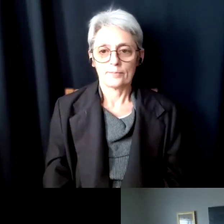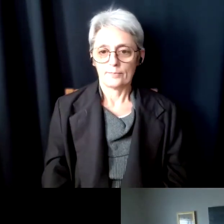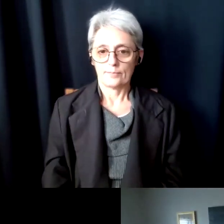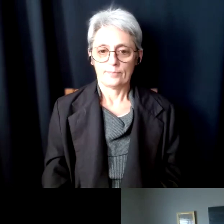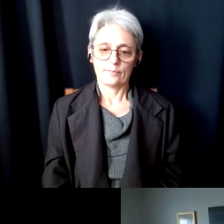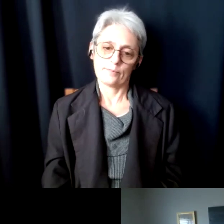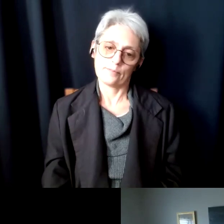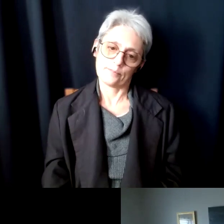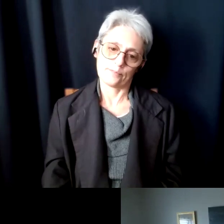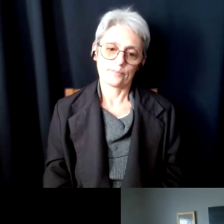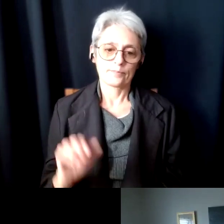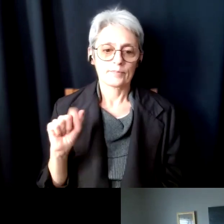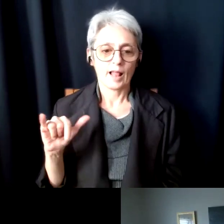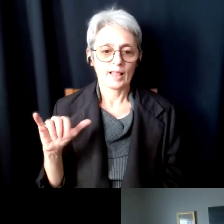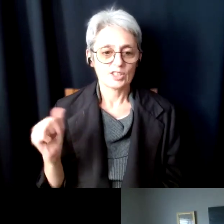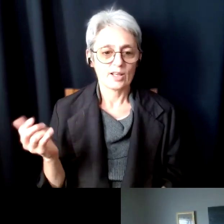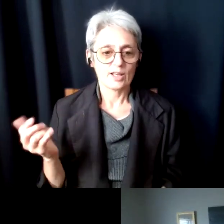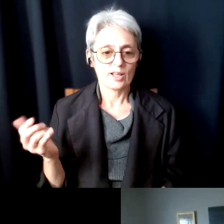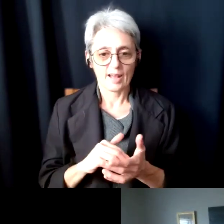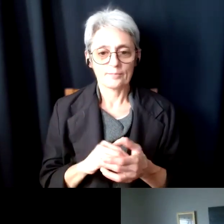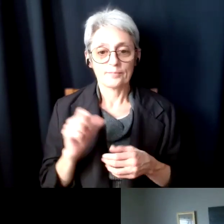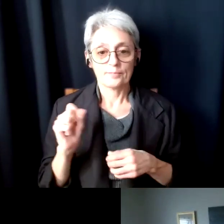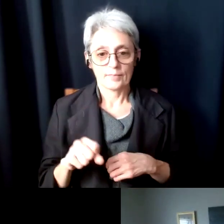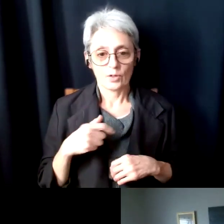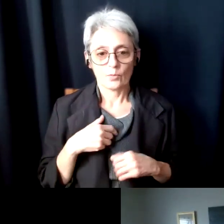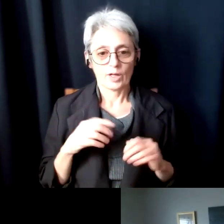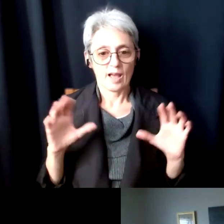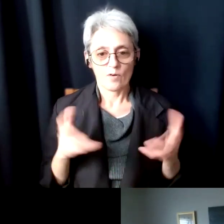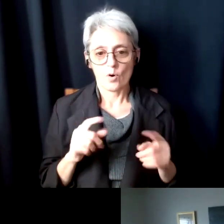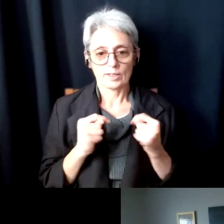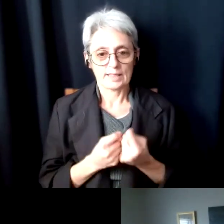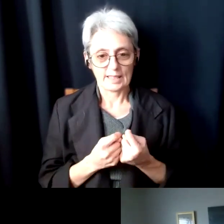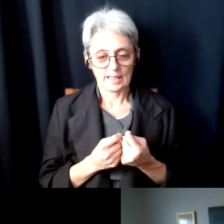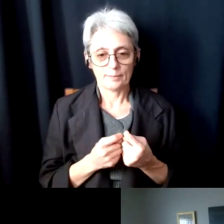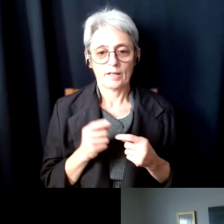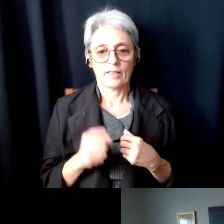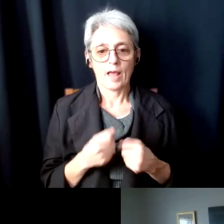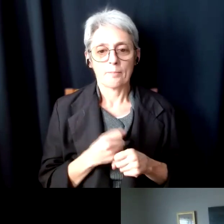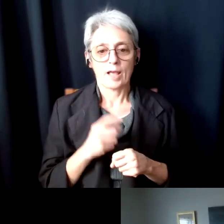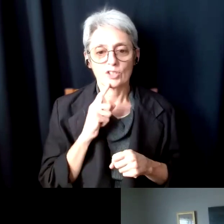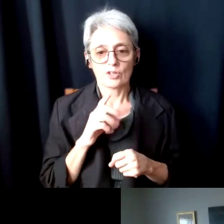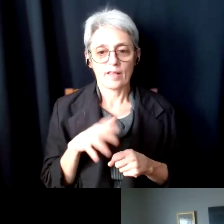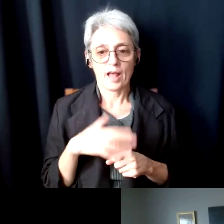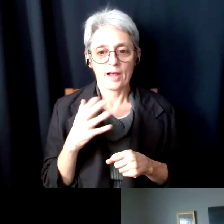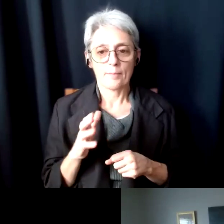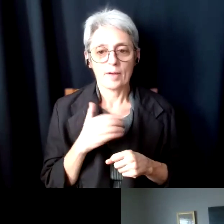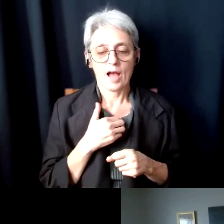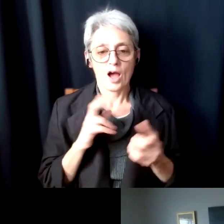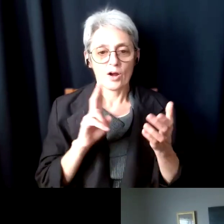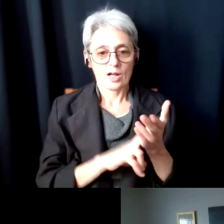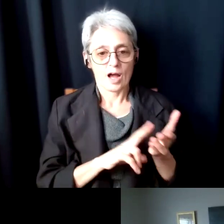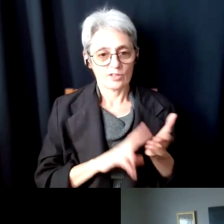Sure. This is Alicia again. Yes, we have a whole team that ensures that our contracted entities,